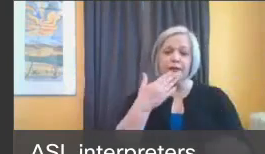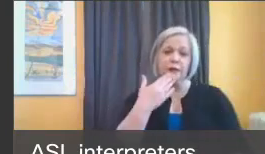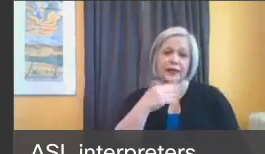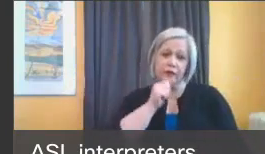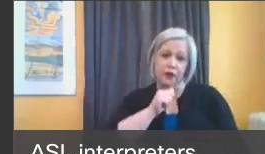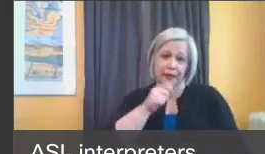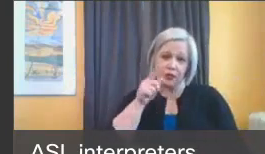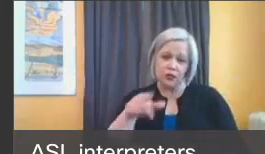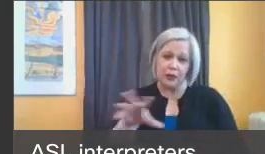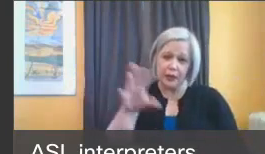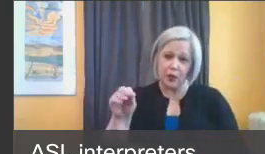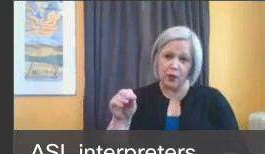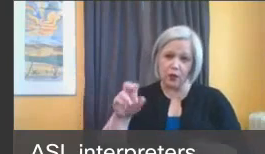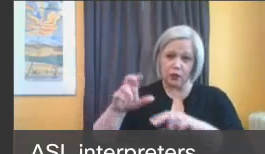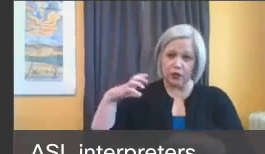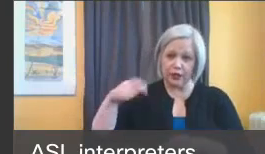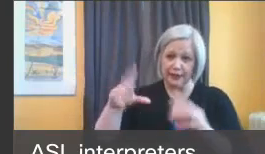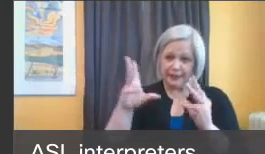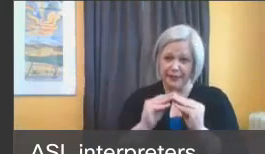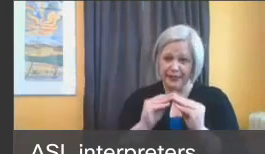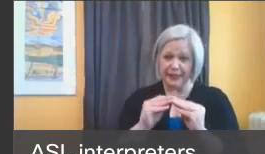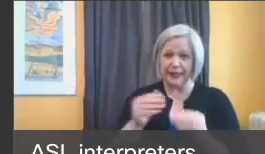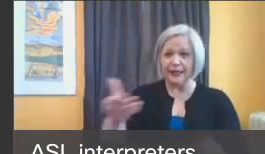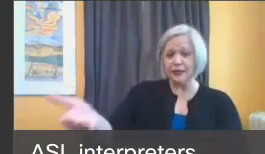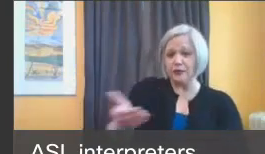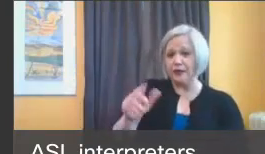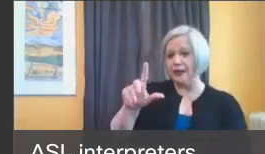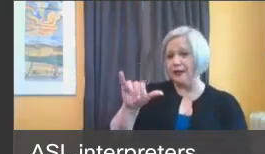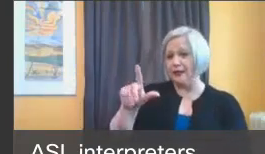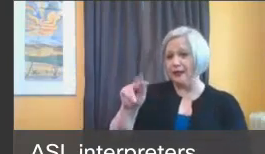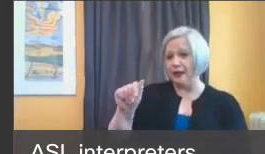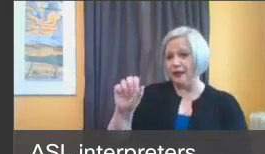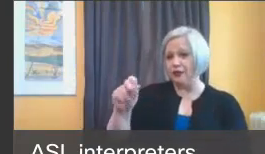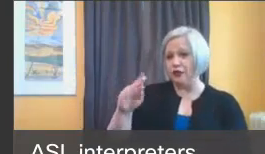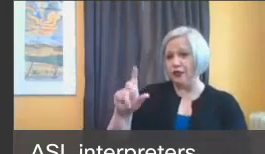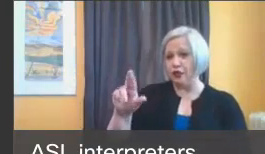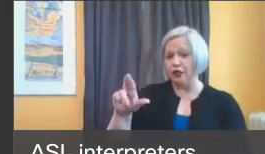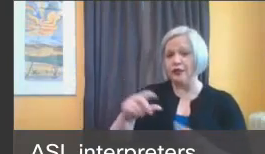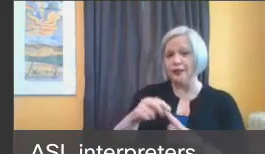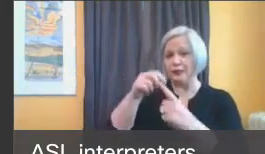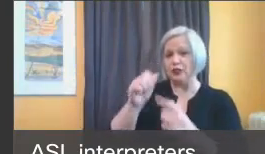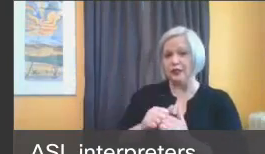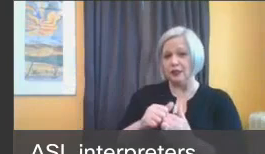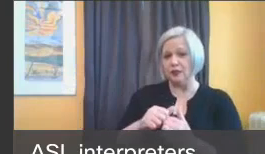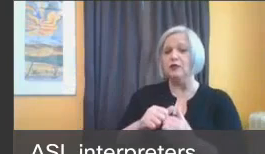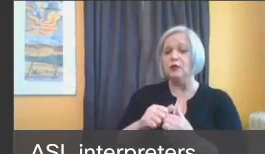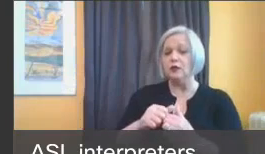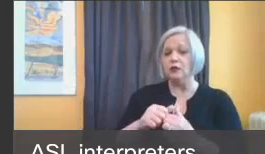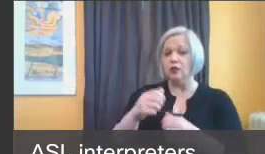meeting. I would like to invite Liliana Schiller, the support specialist for the Florida Advisory Committee, to assist with roll